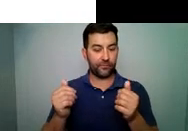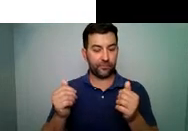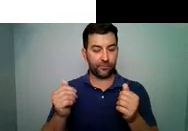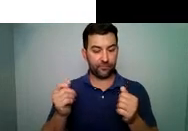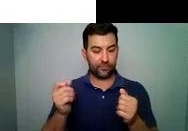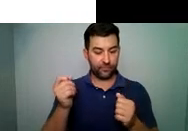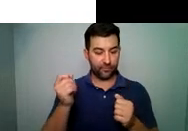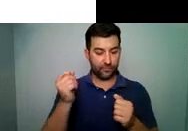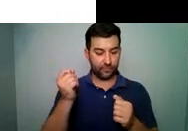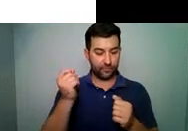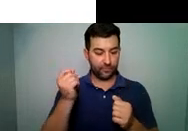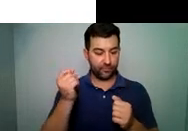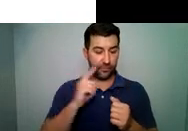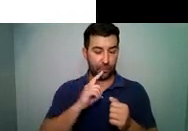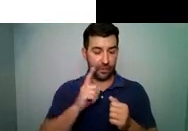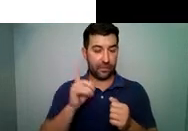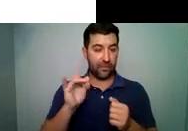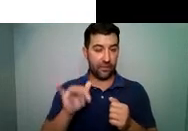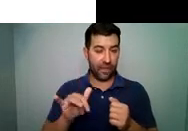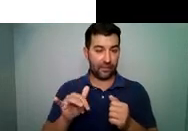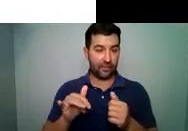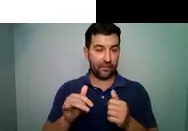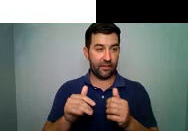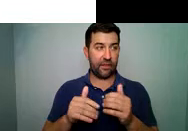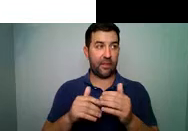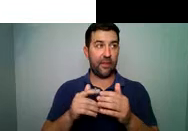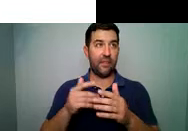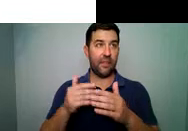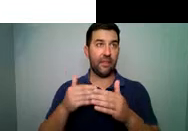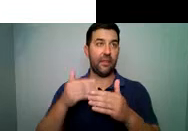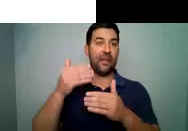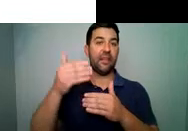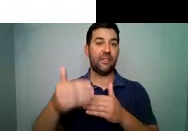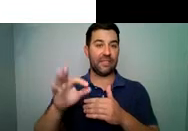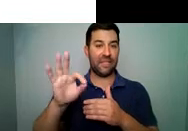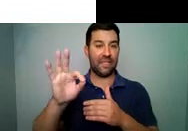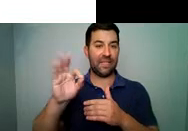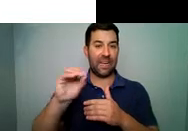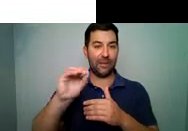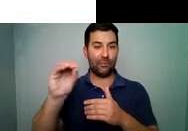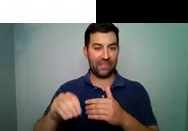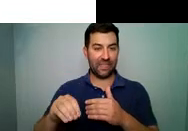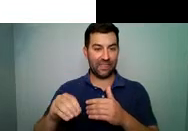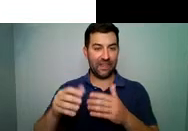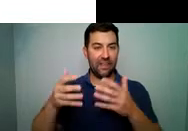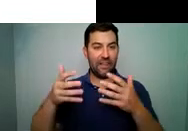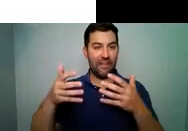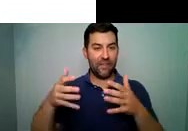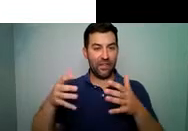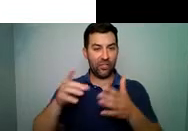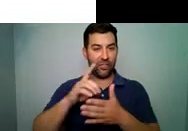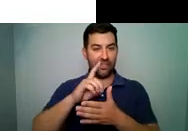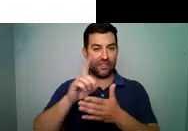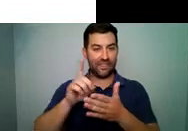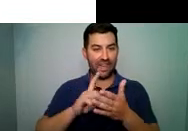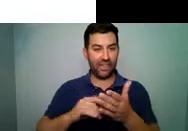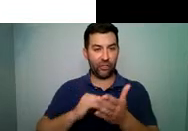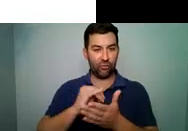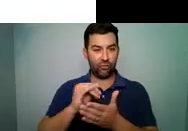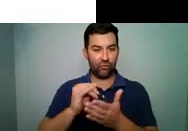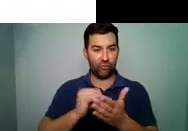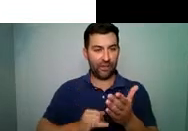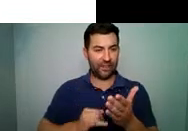so the next step really is to get to that phase, and then beyond that, get to 90% and finish these design drawings. We don't, I don't believe